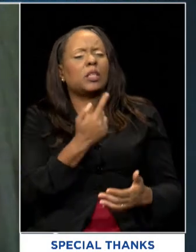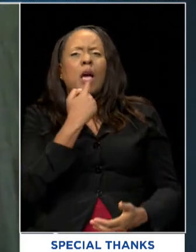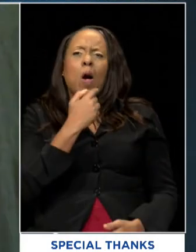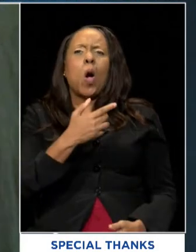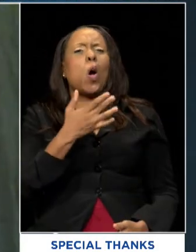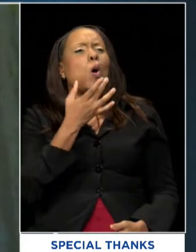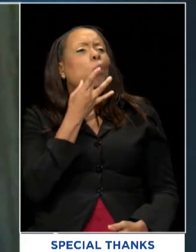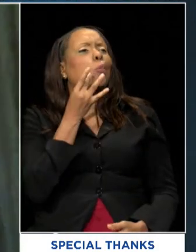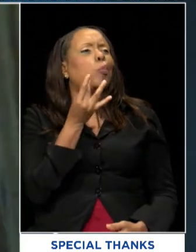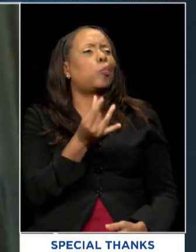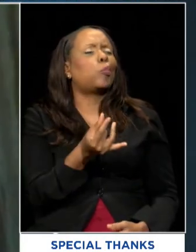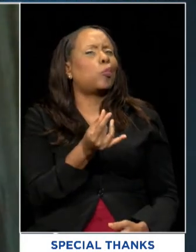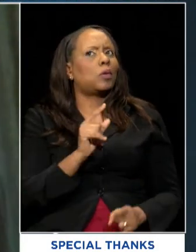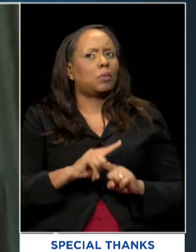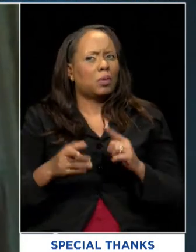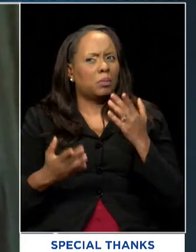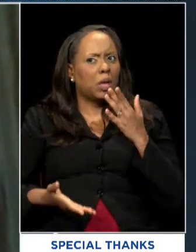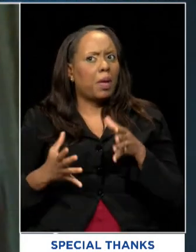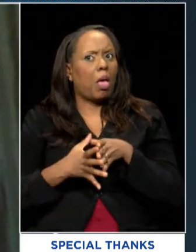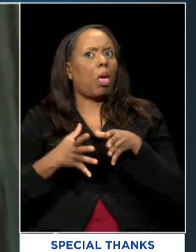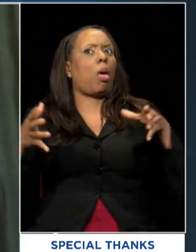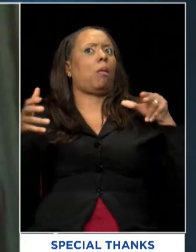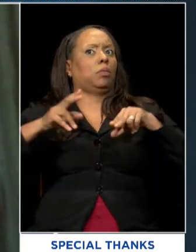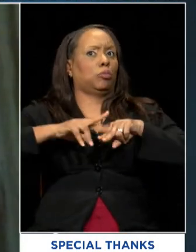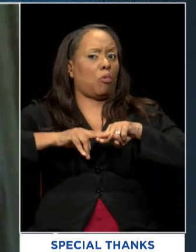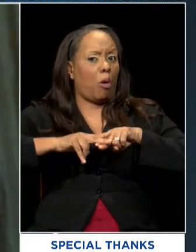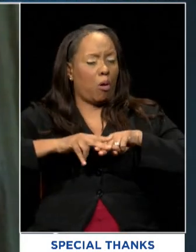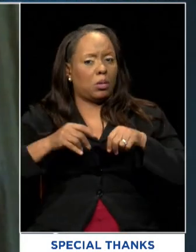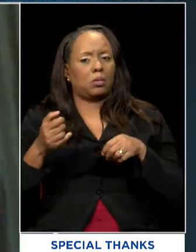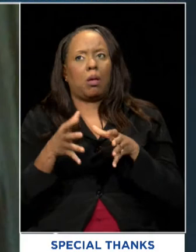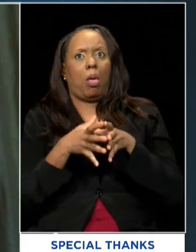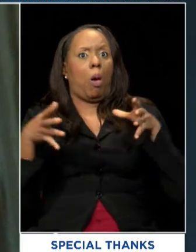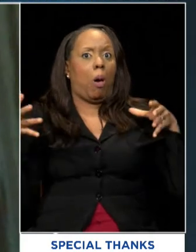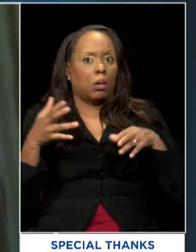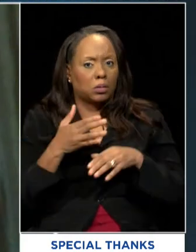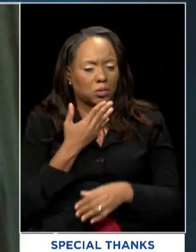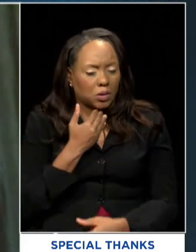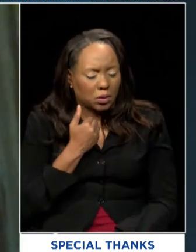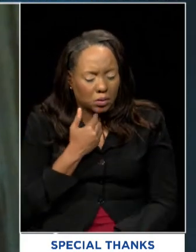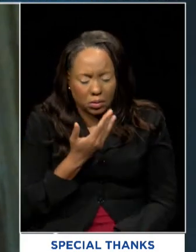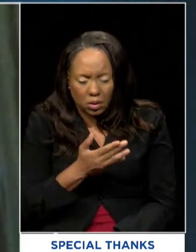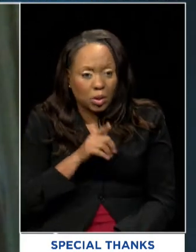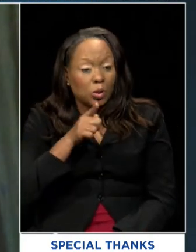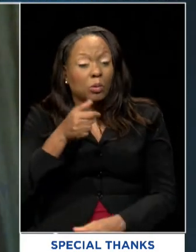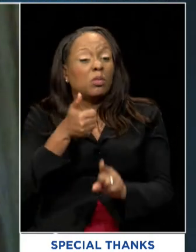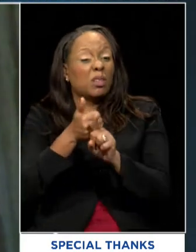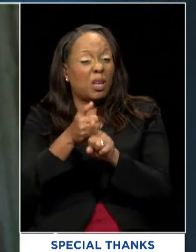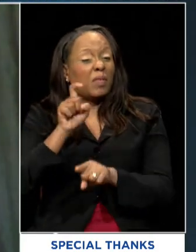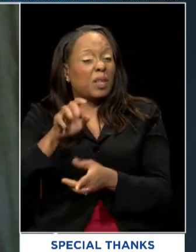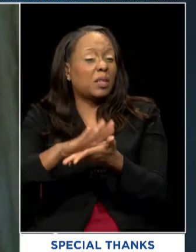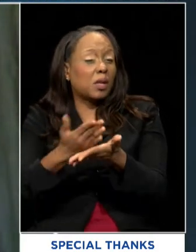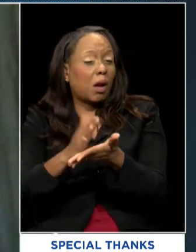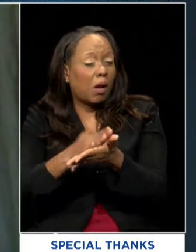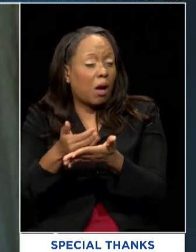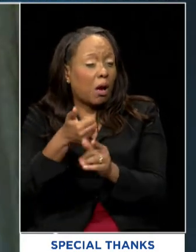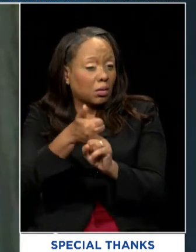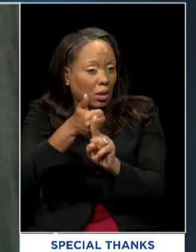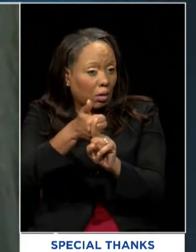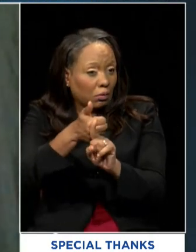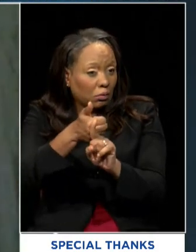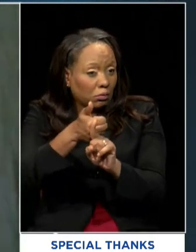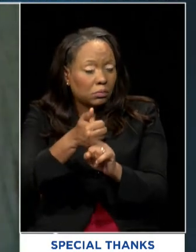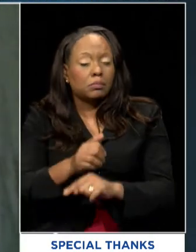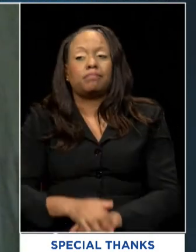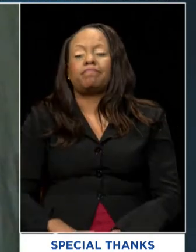might taste this way because it's got certain things in it. So try to encourage people to be a part of their meal planning. And